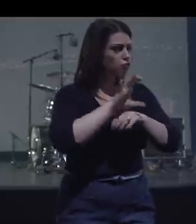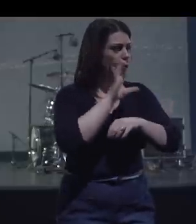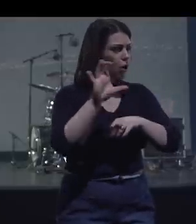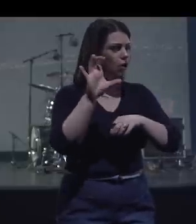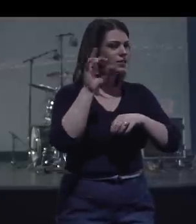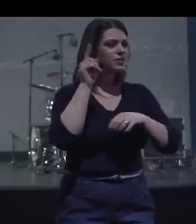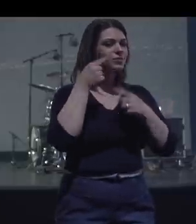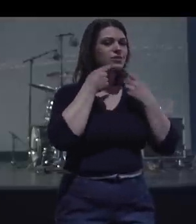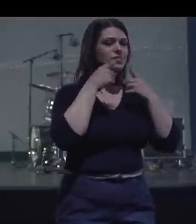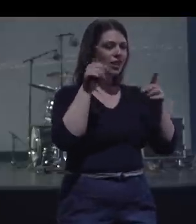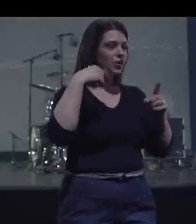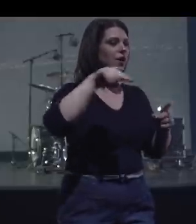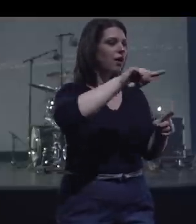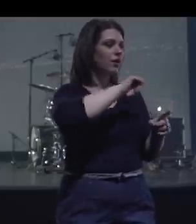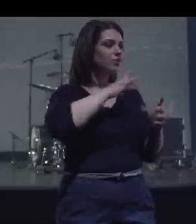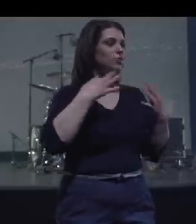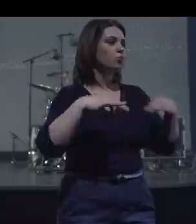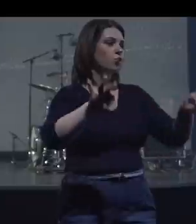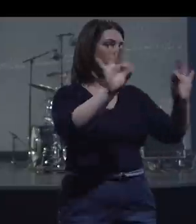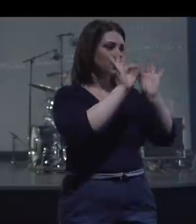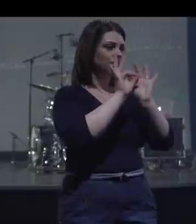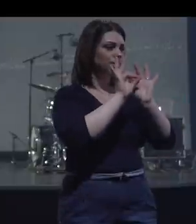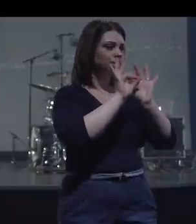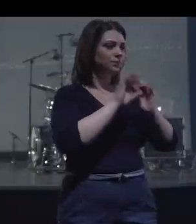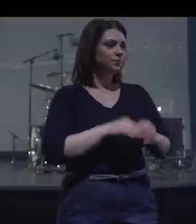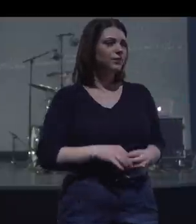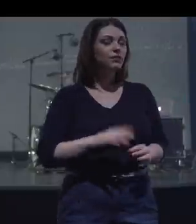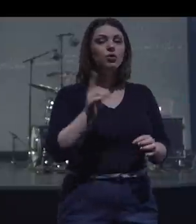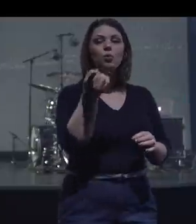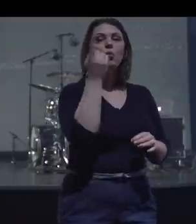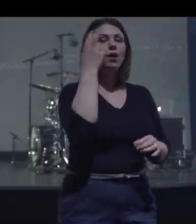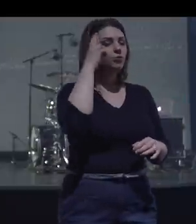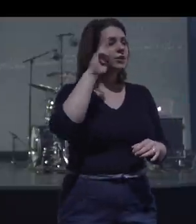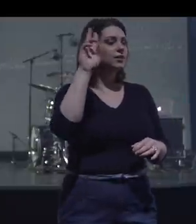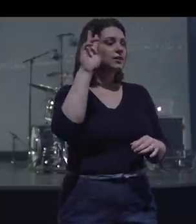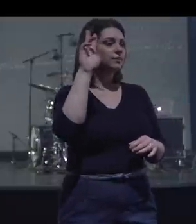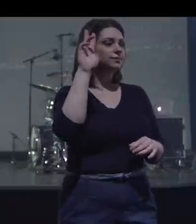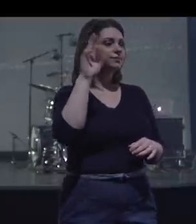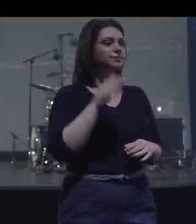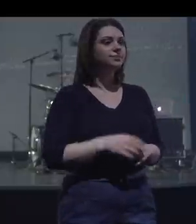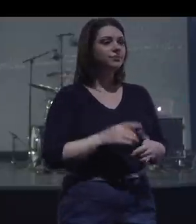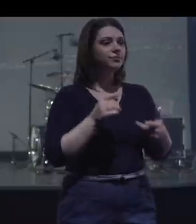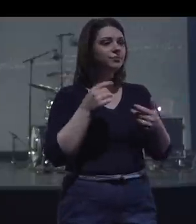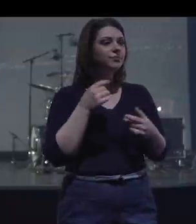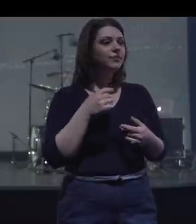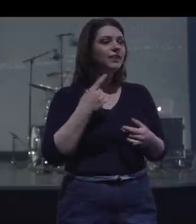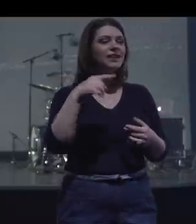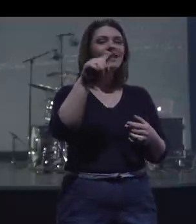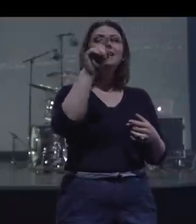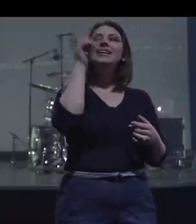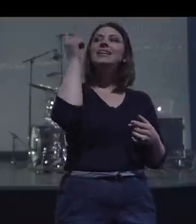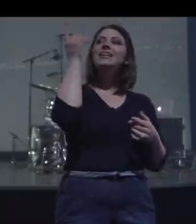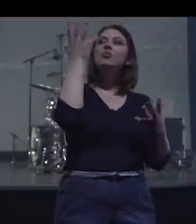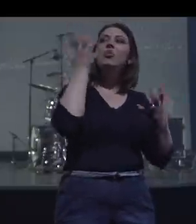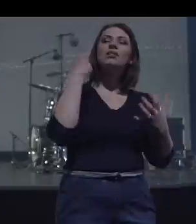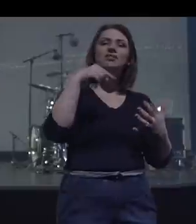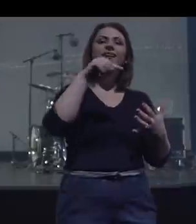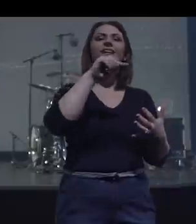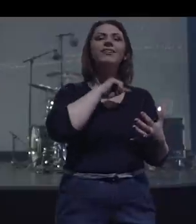alone made us worthy for one reason, because he wants us, for whatever